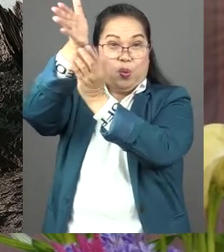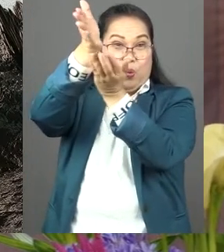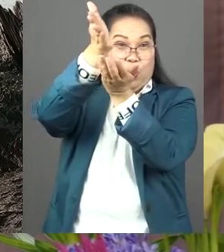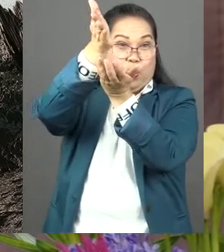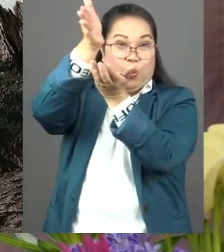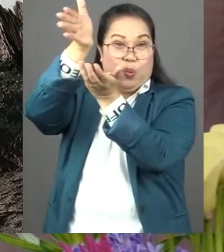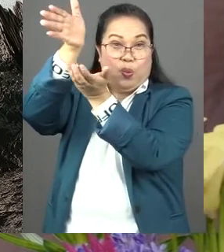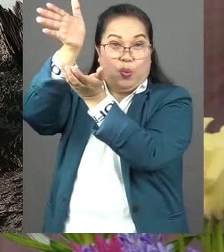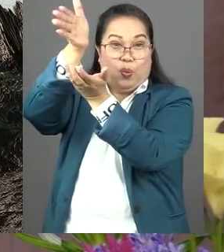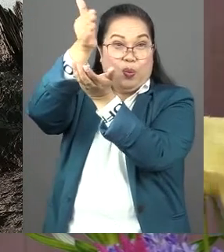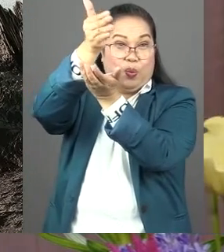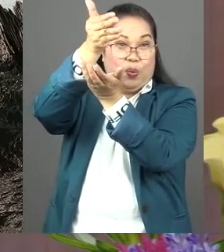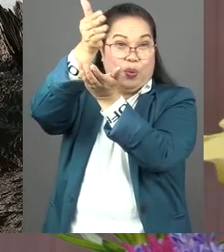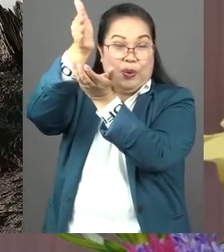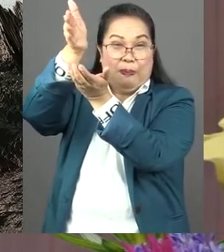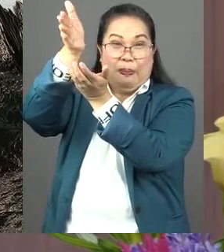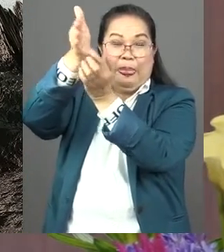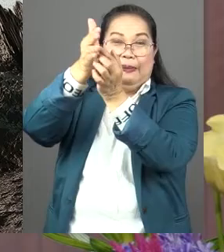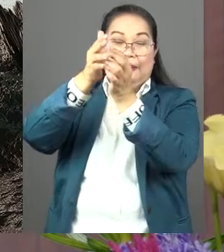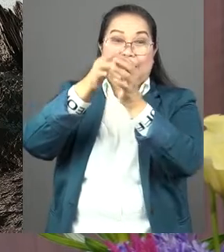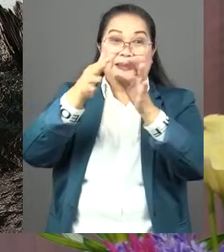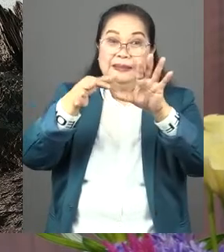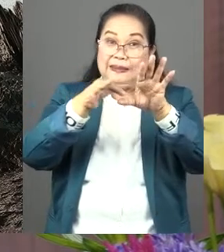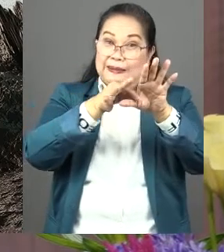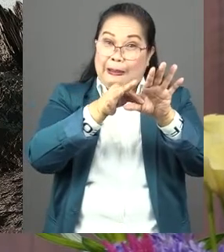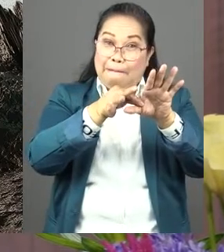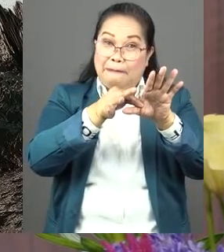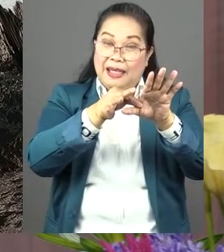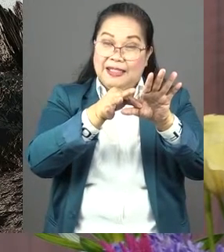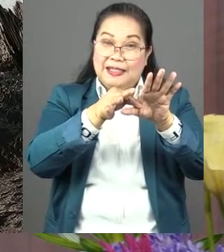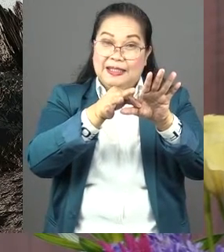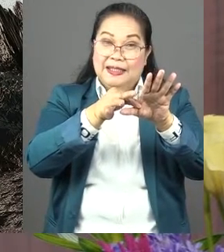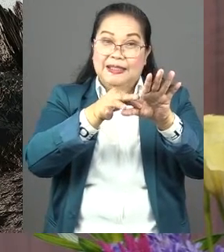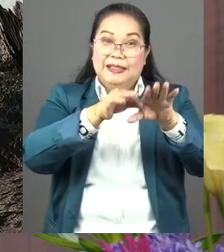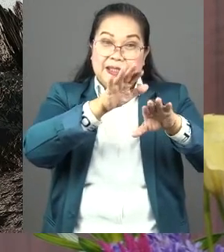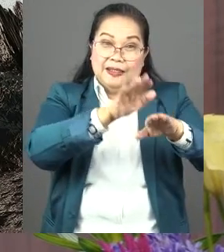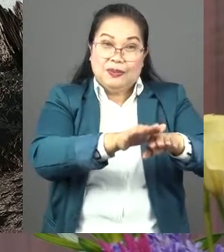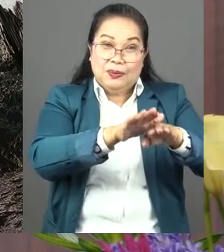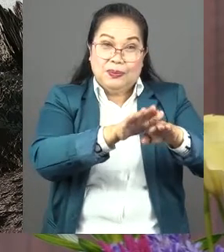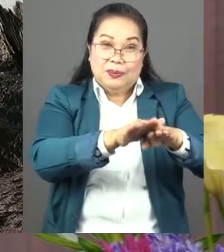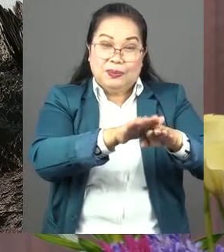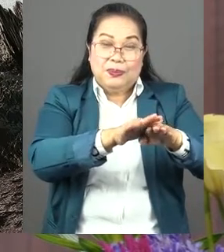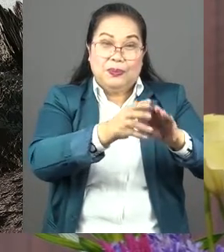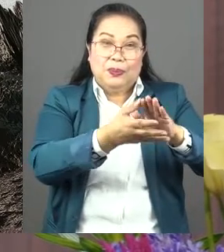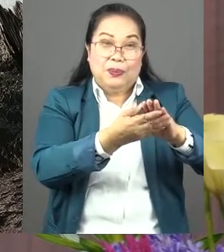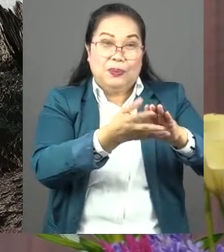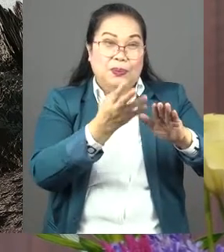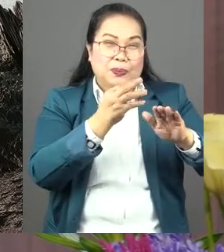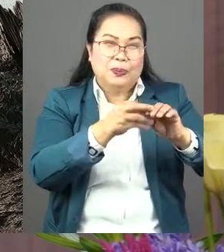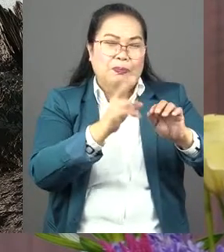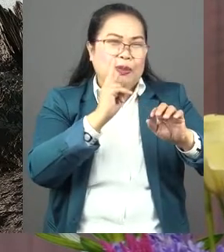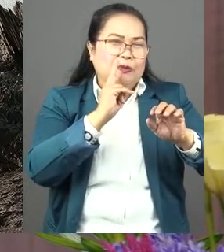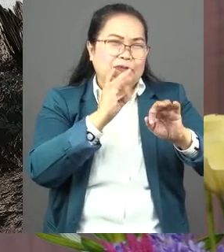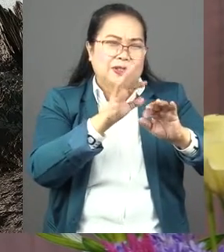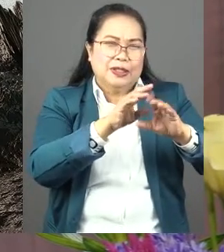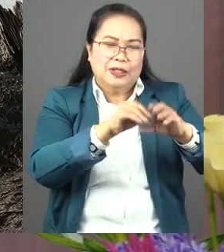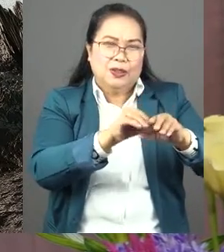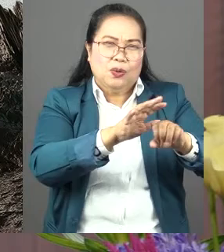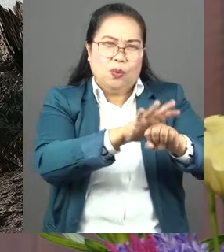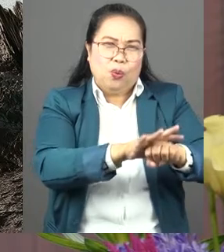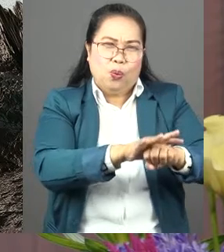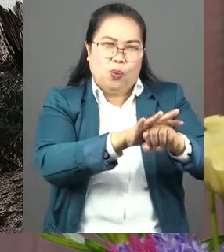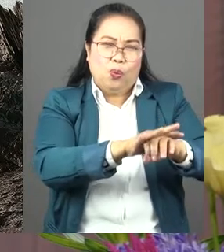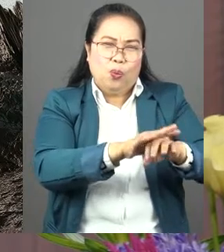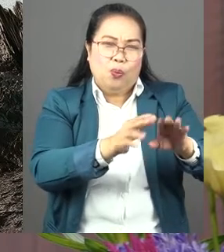about meat that you marinate overnight in salt to give it flavor, and then a man out of control from anger. They're